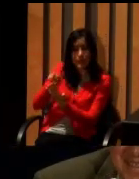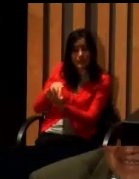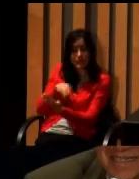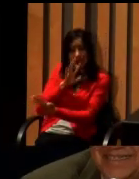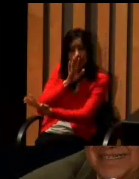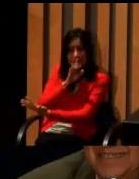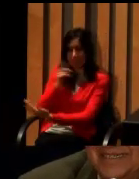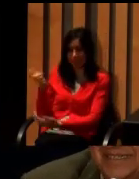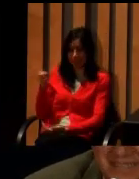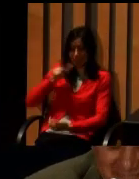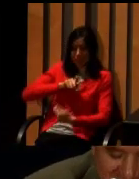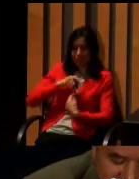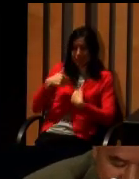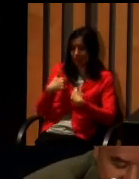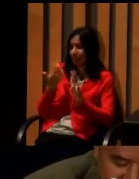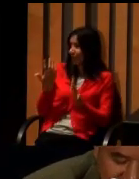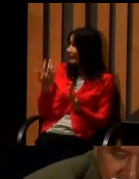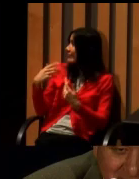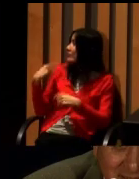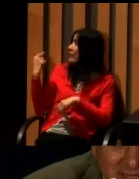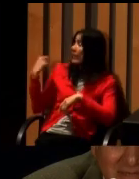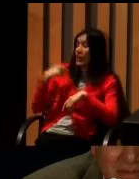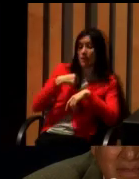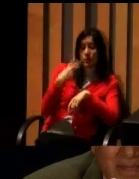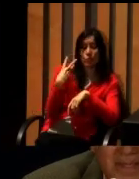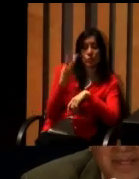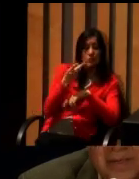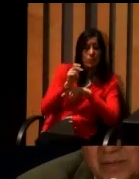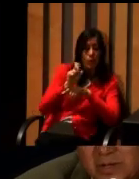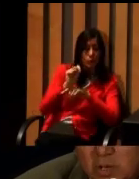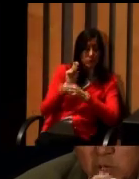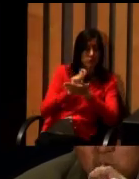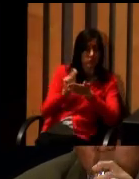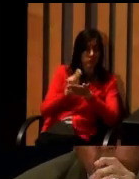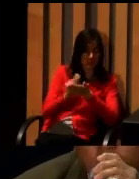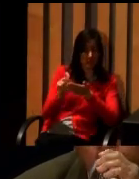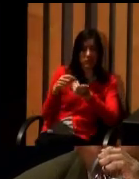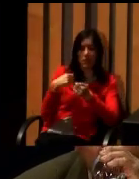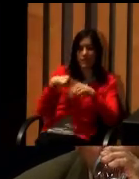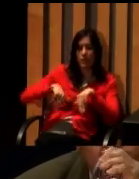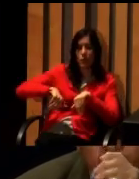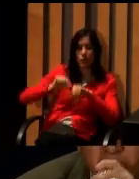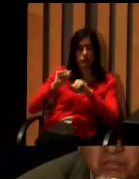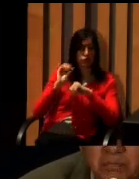I'm a sports columnist for the Washington Post. I hosted a radio show in Washington in the last 3.5 years.